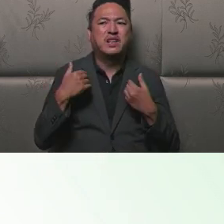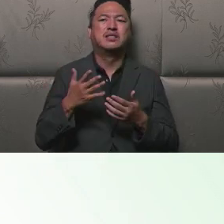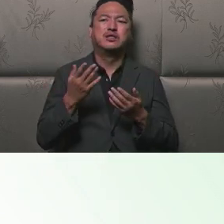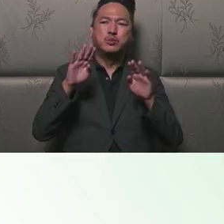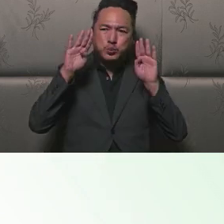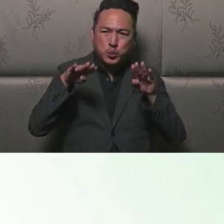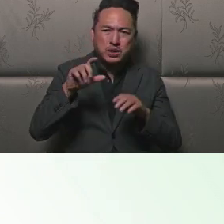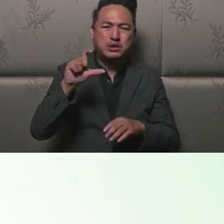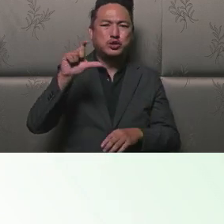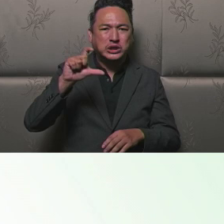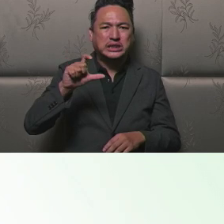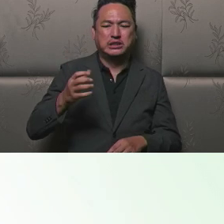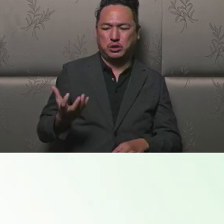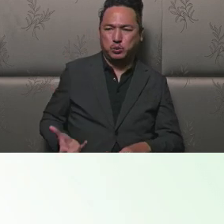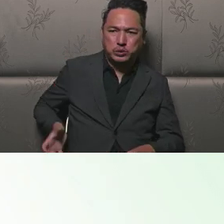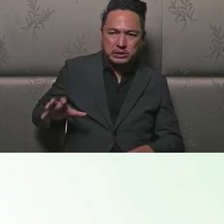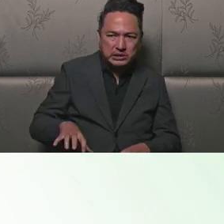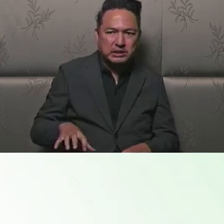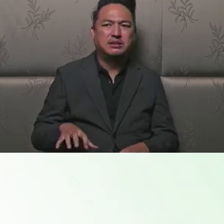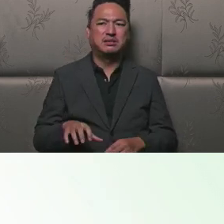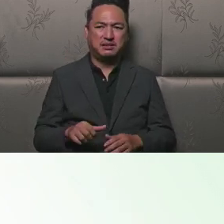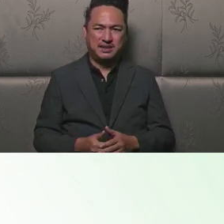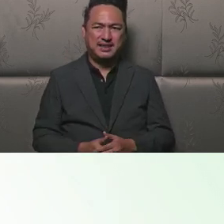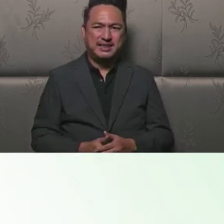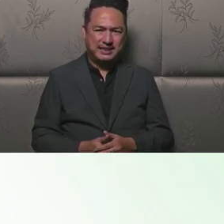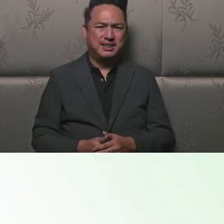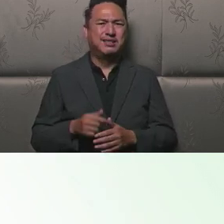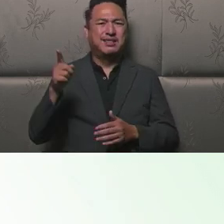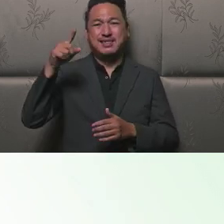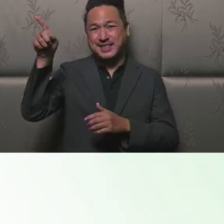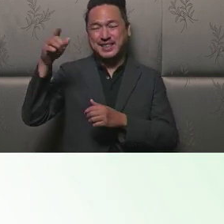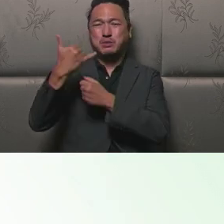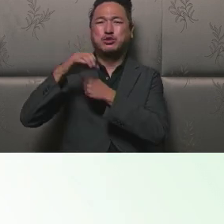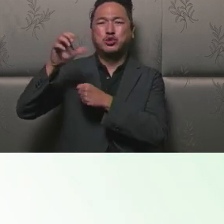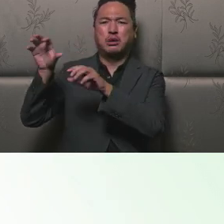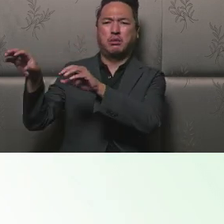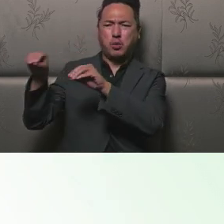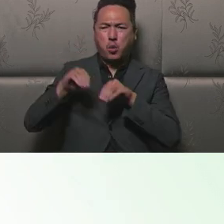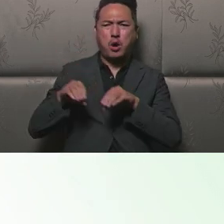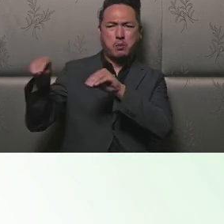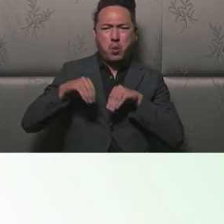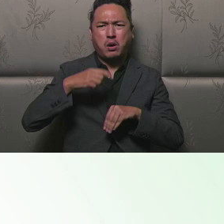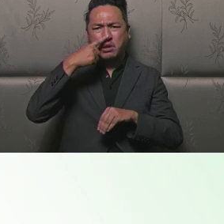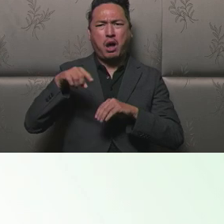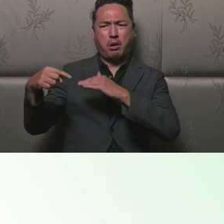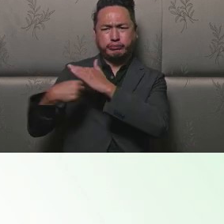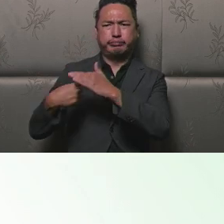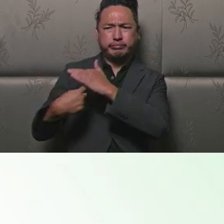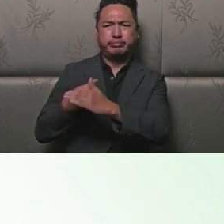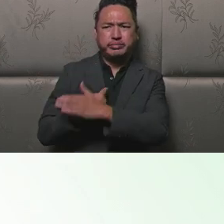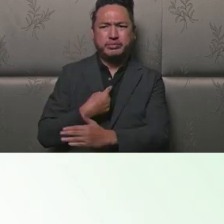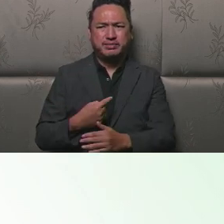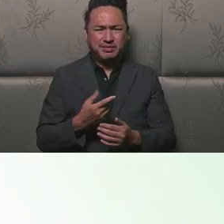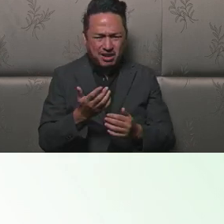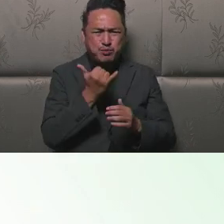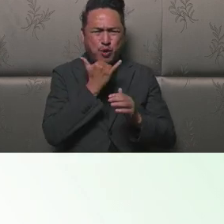You could go here from Bangkok and just drive about 2 hours. If I have my direction right, it would